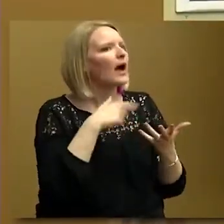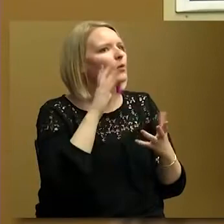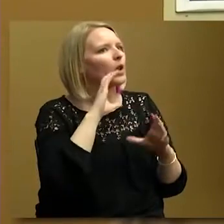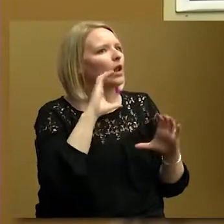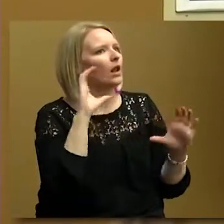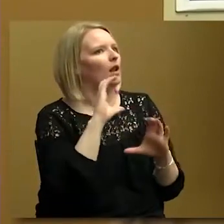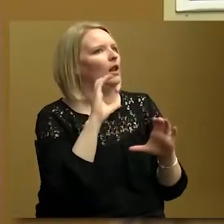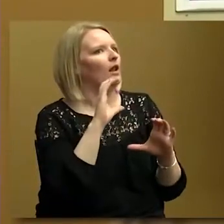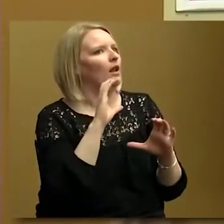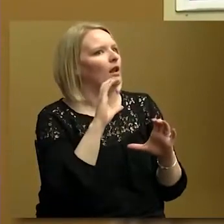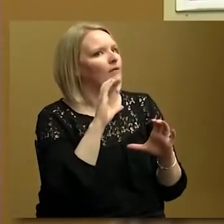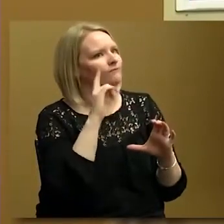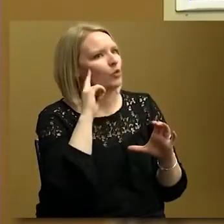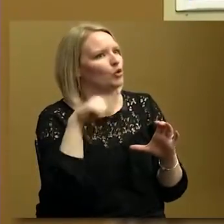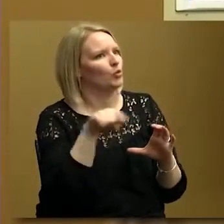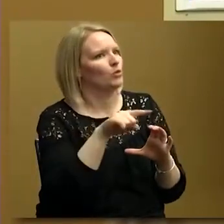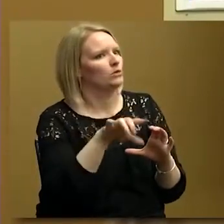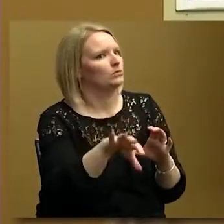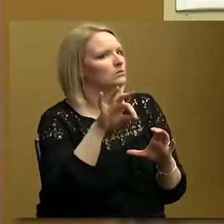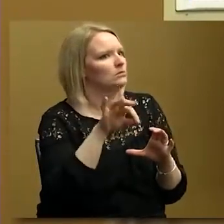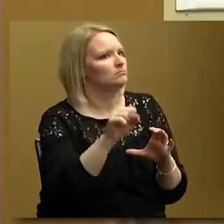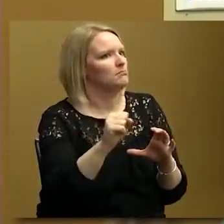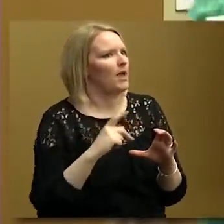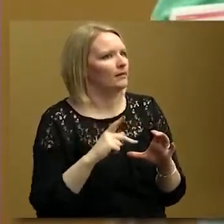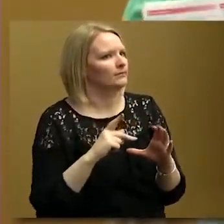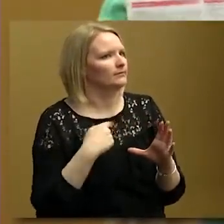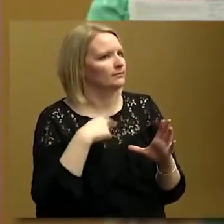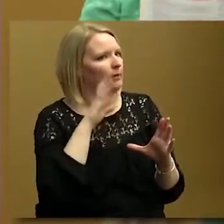down. Don't steal my communication matrix.